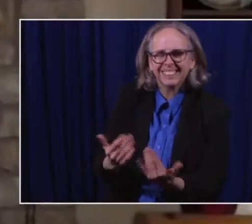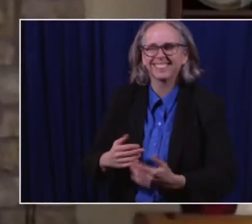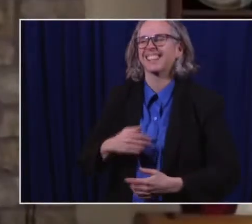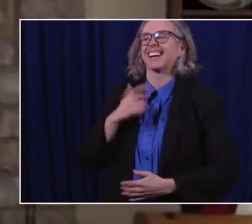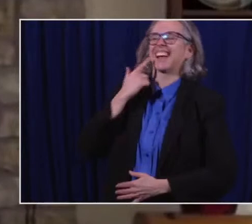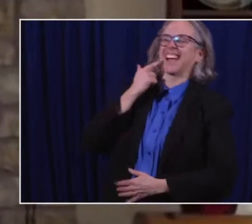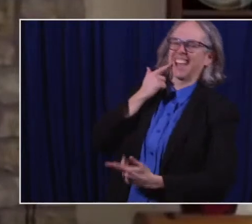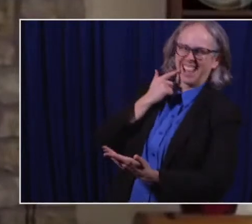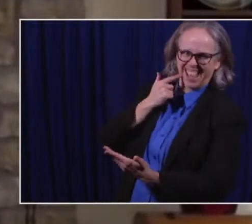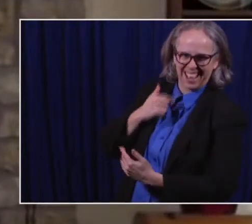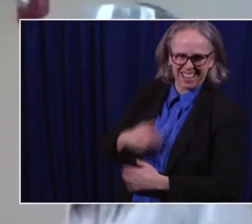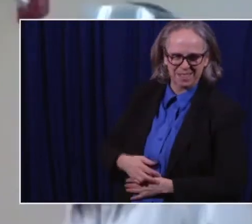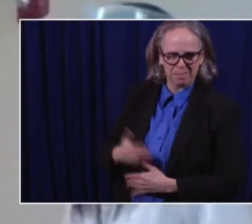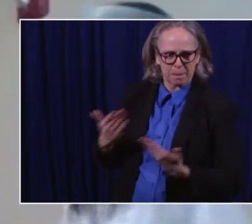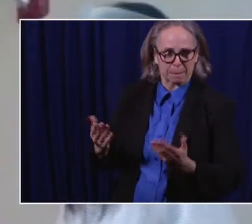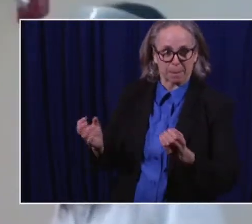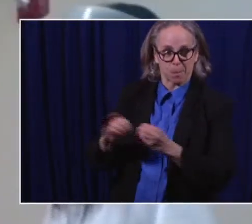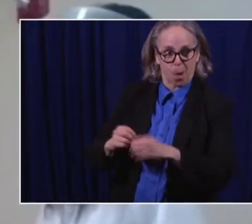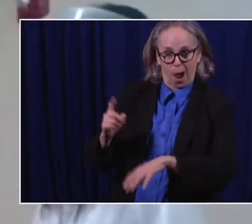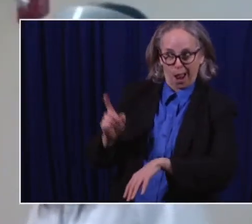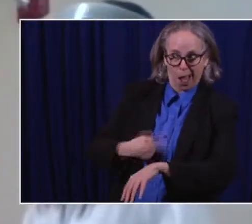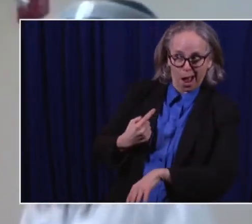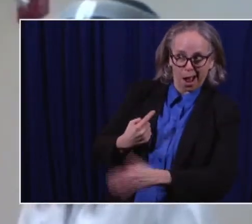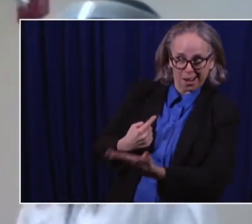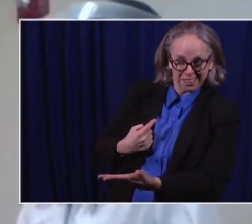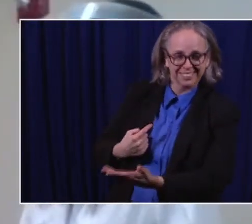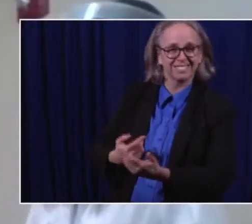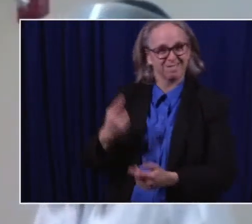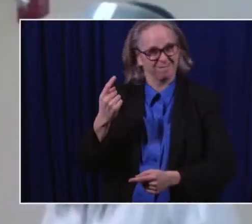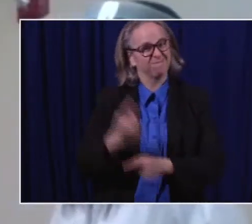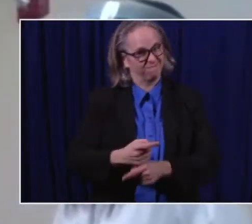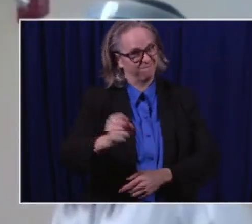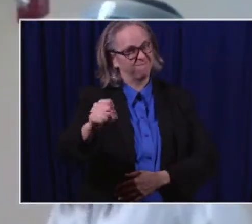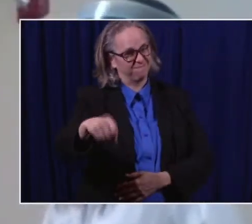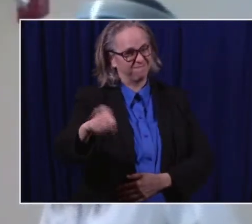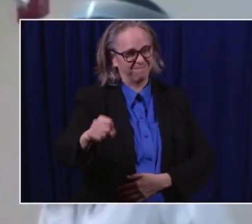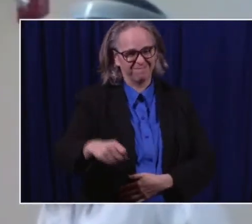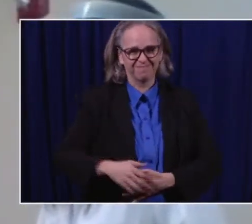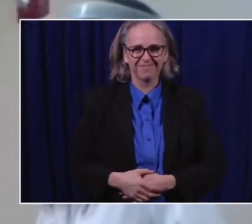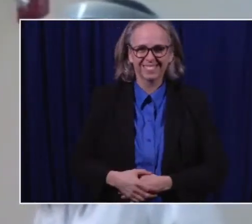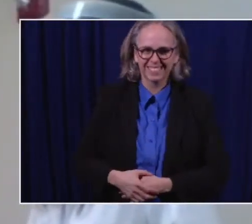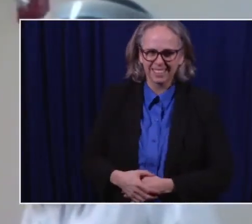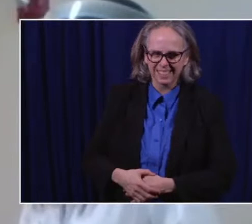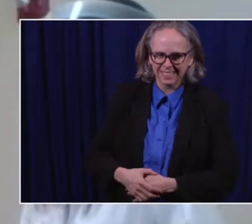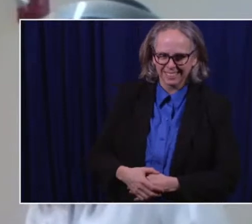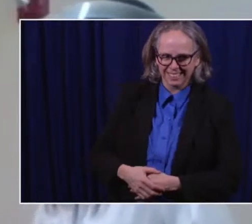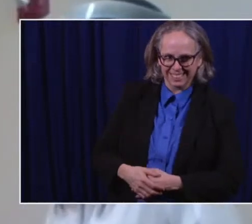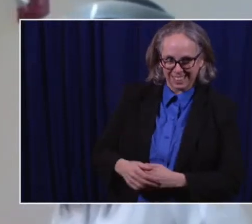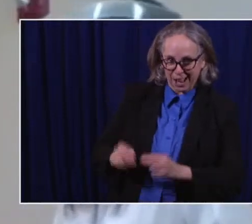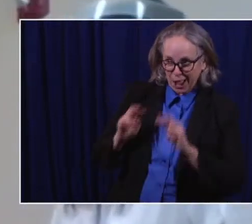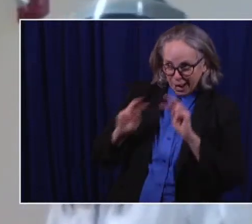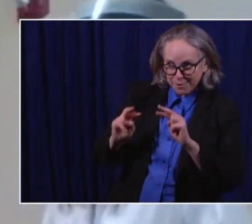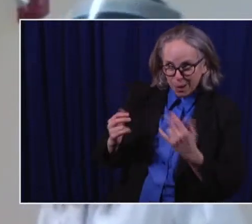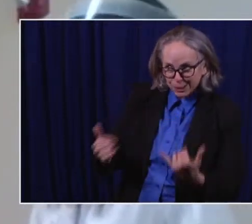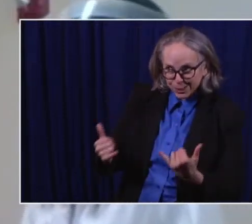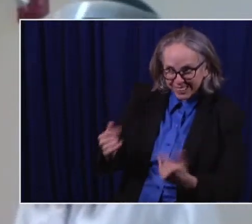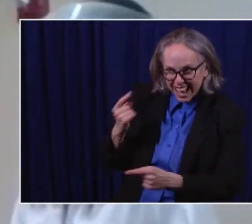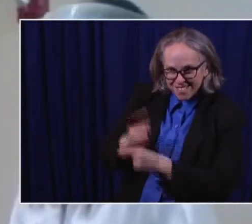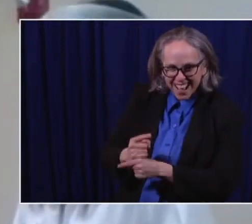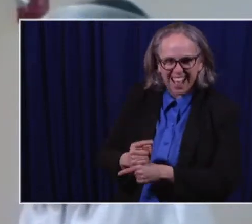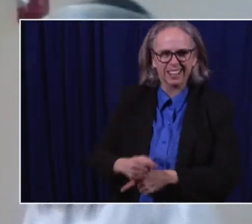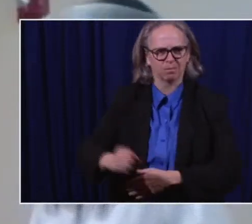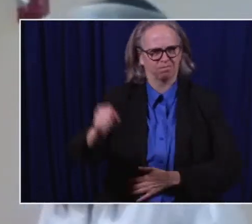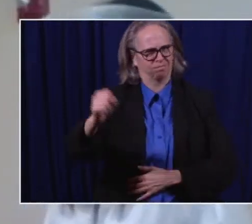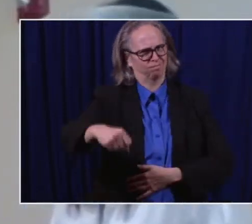than that, haven't you? Right. Probably been looking forward to today, I imagine. I sure have